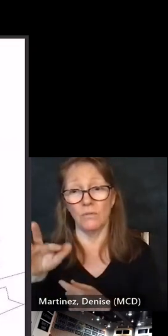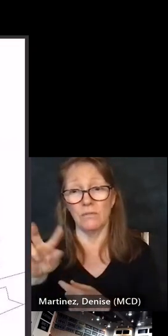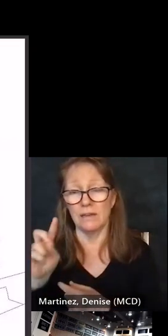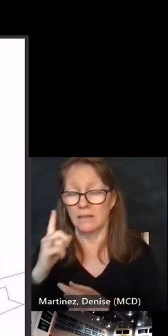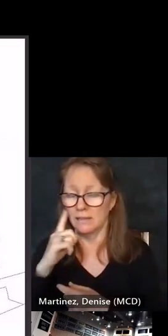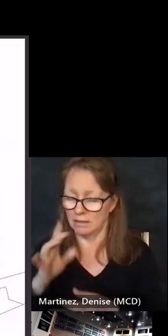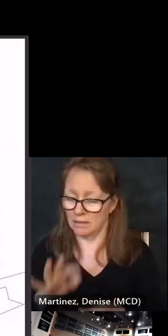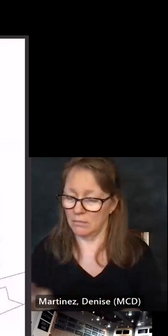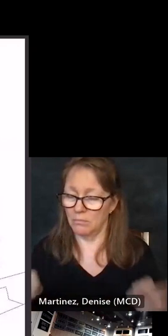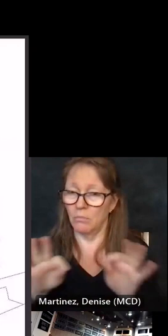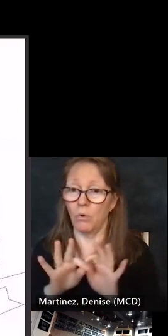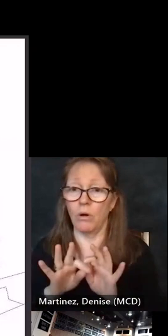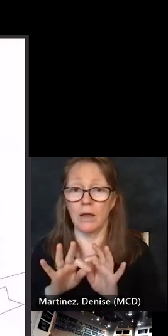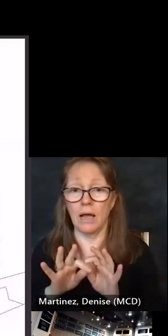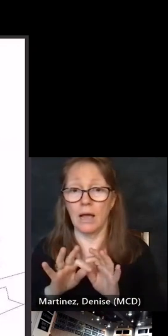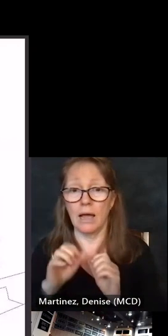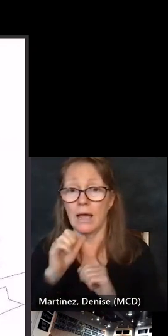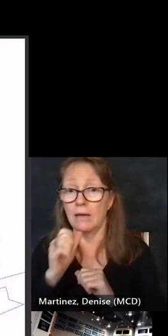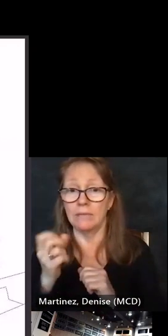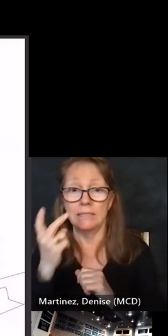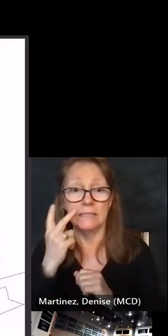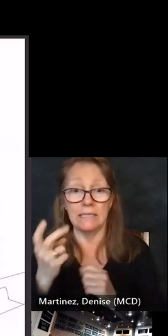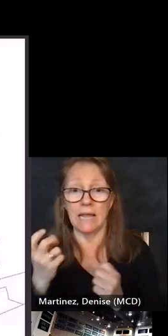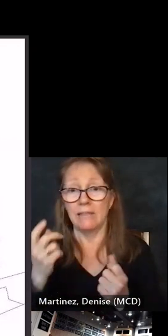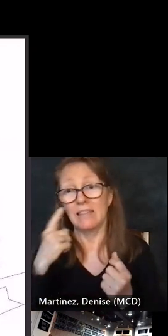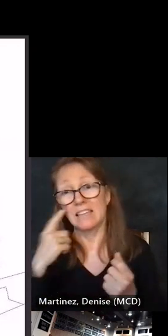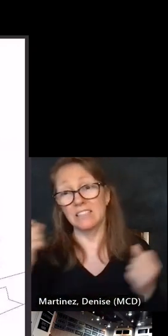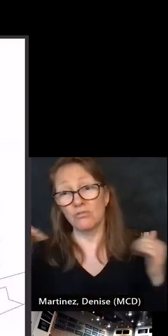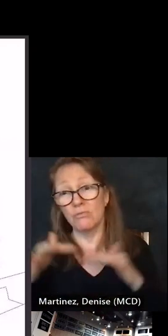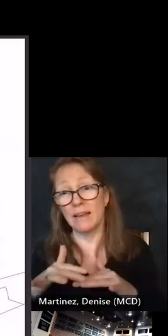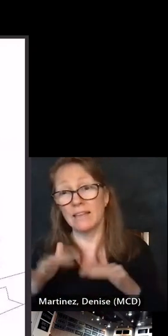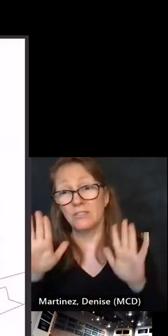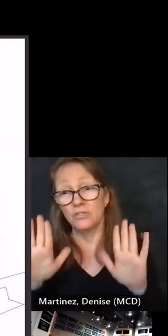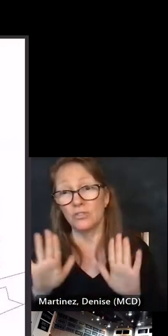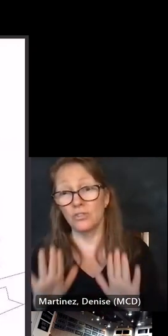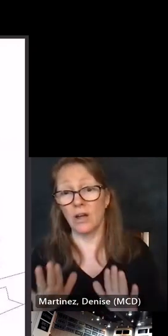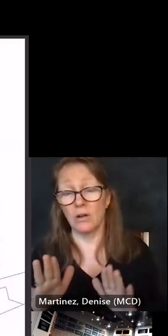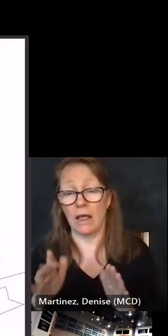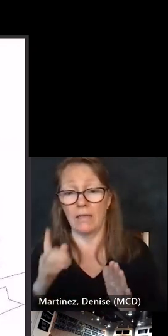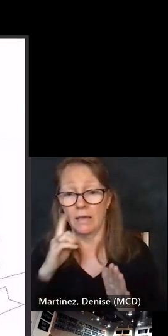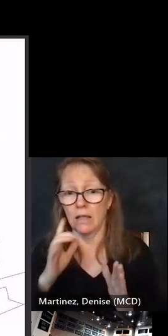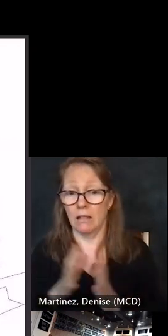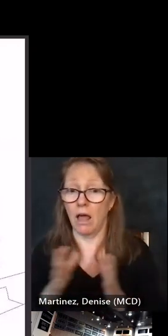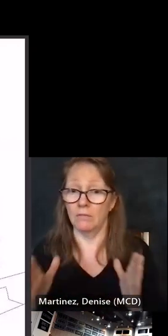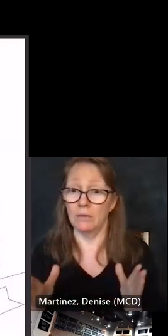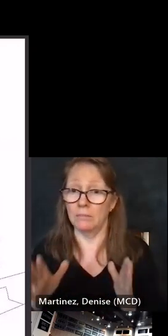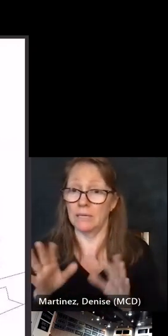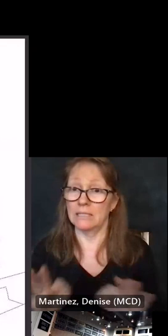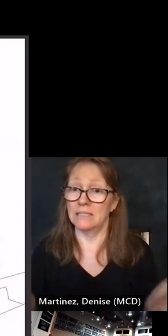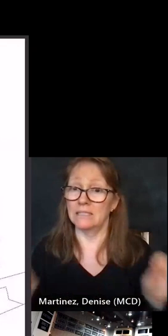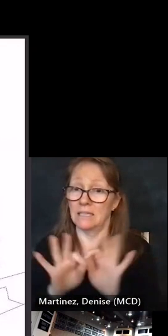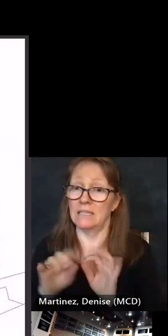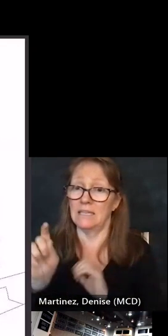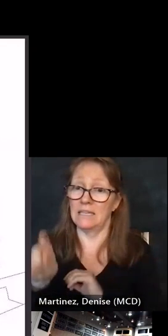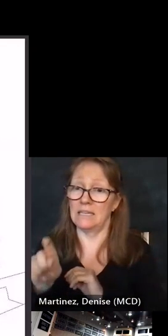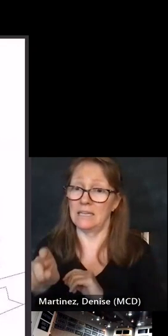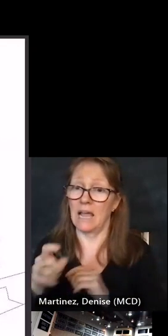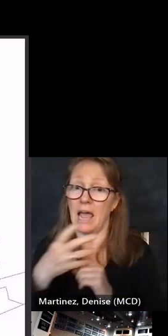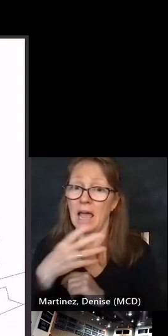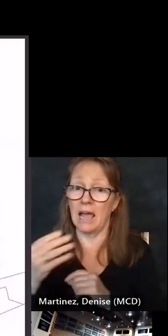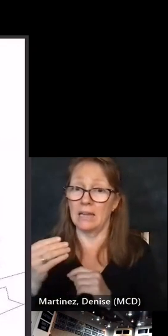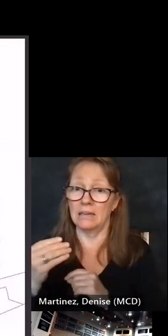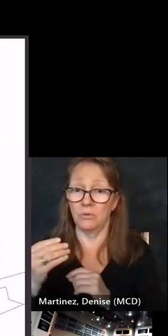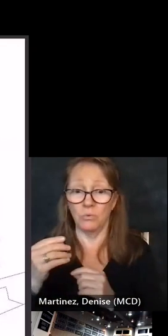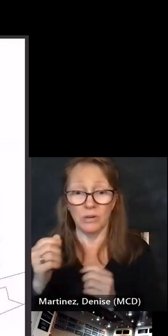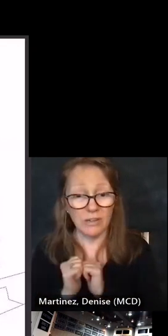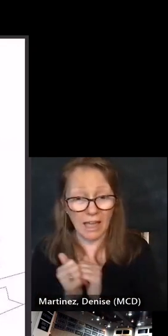mean, I haven't seen so many. I think it's a great turnout. And I think a lot of it is because it is a meeting and we're together. I want to